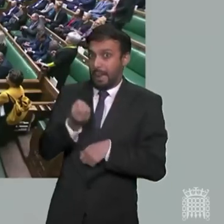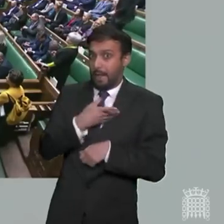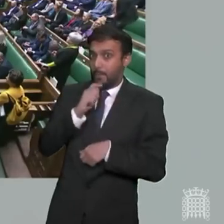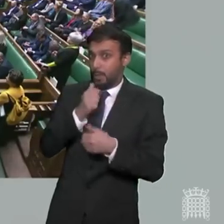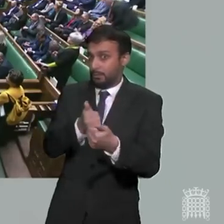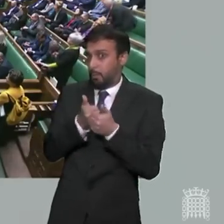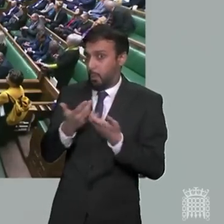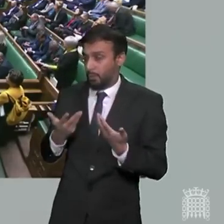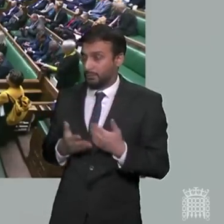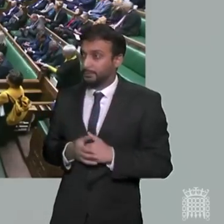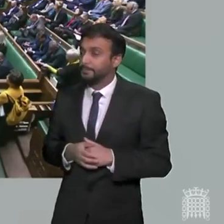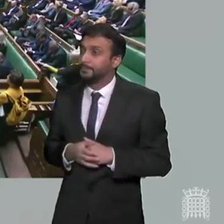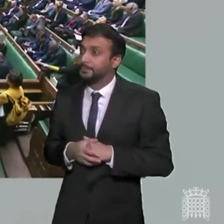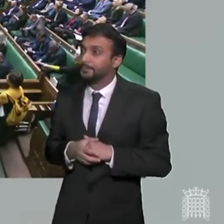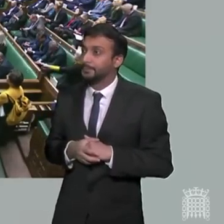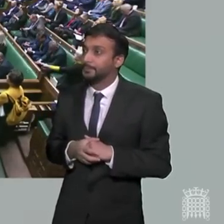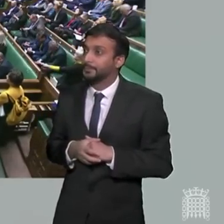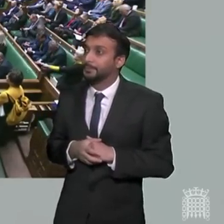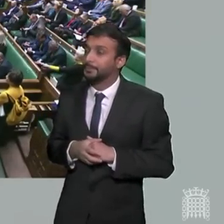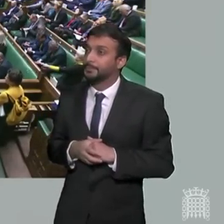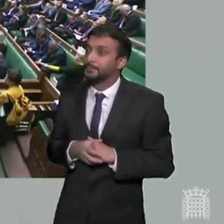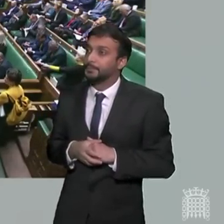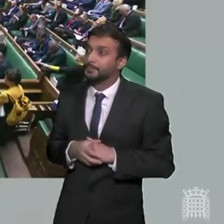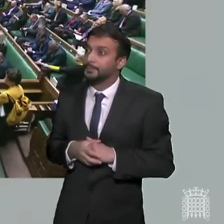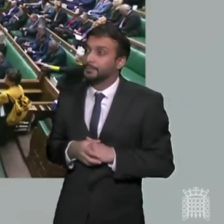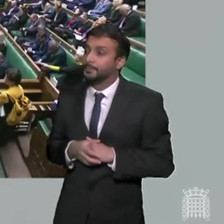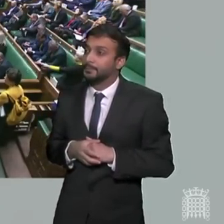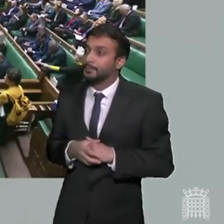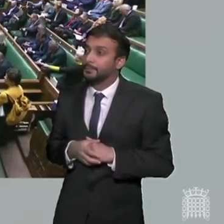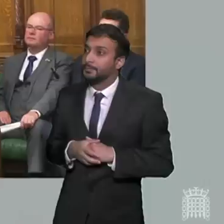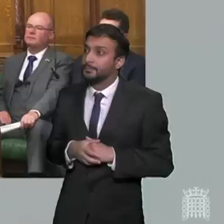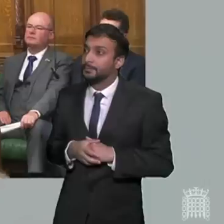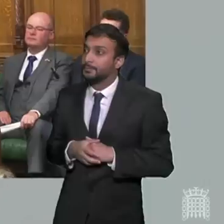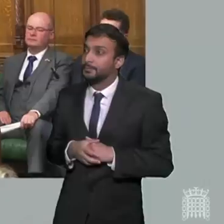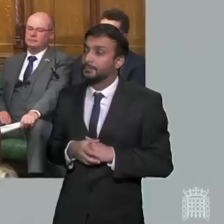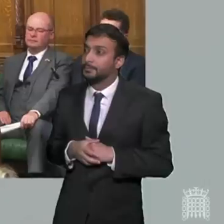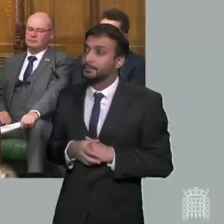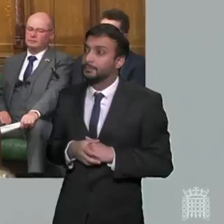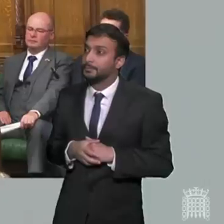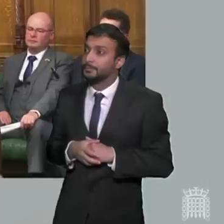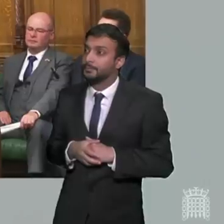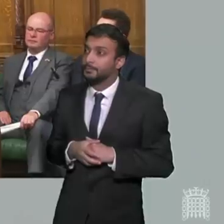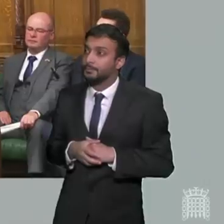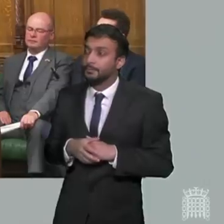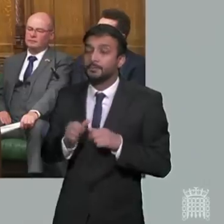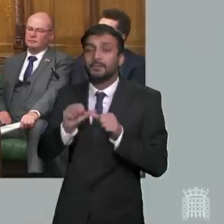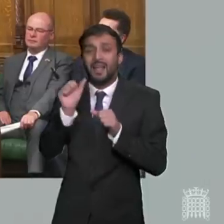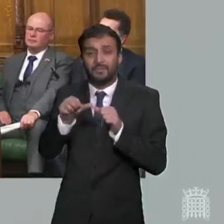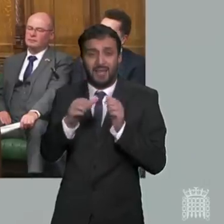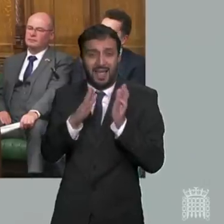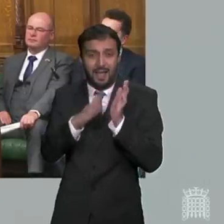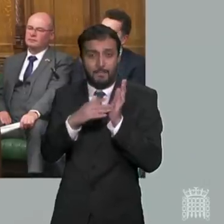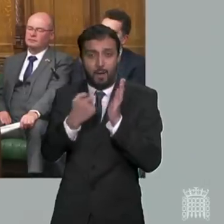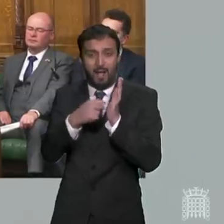Thank you, Mr. Speaker. There have been more reported deaths and adverse reactions following mRNA vaccination in